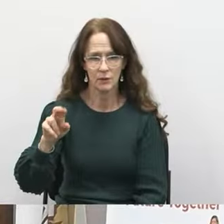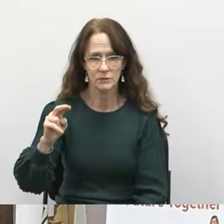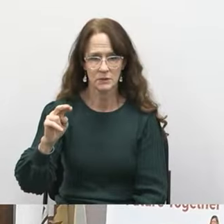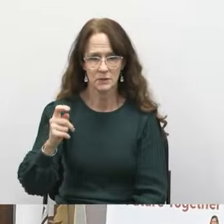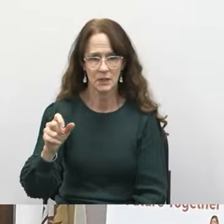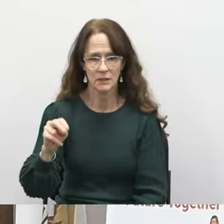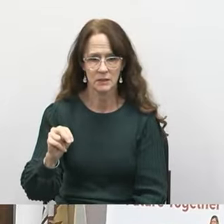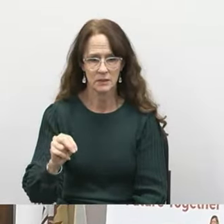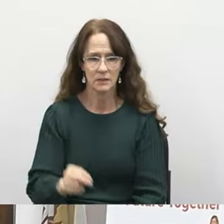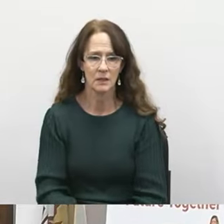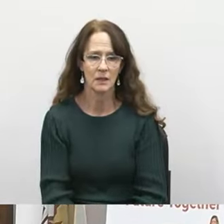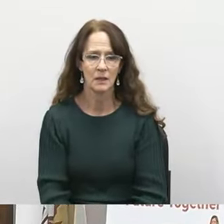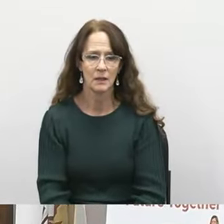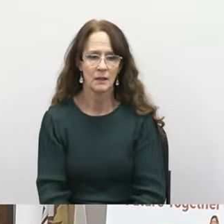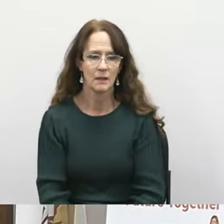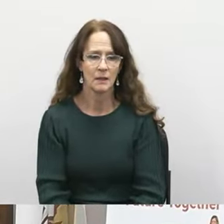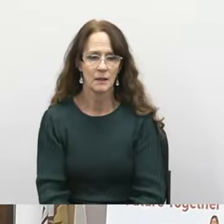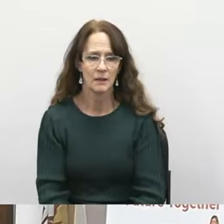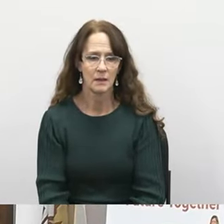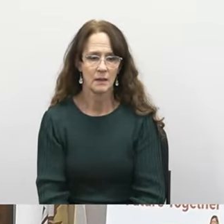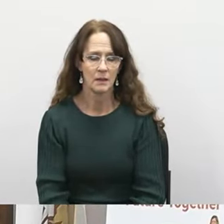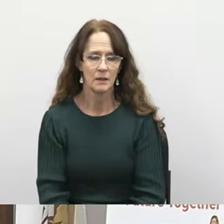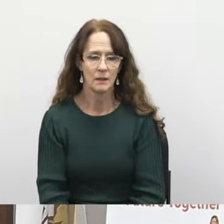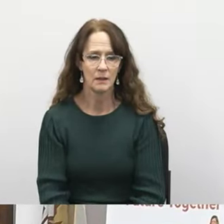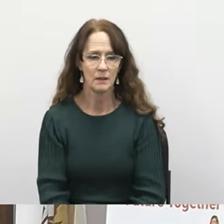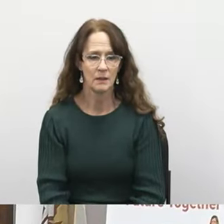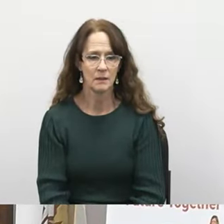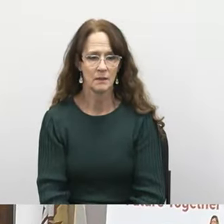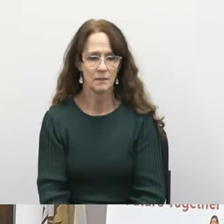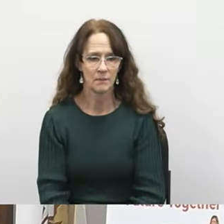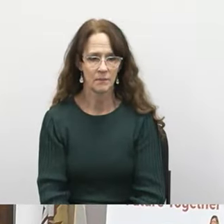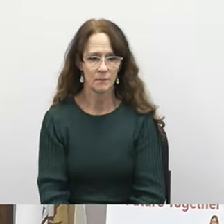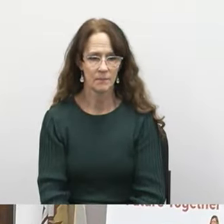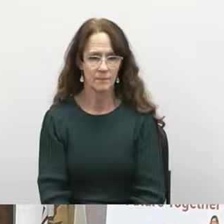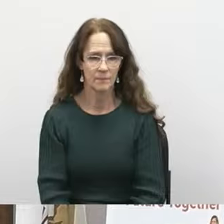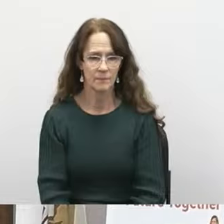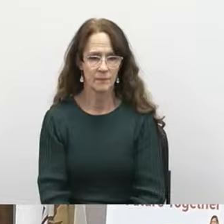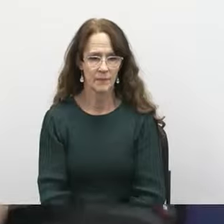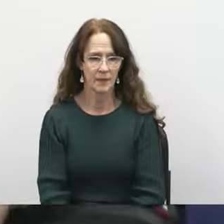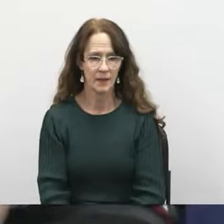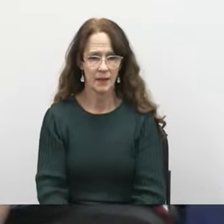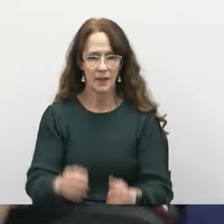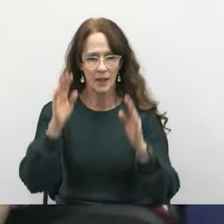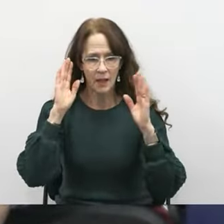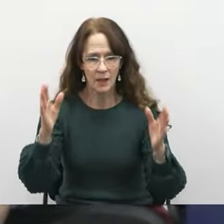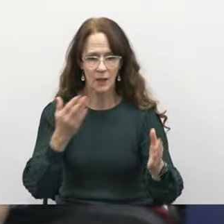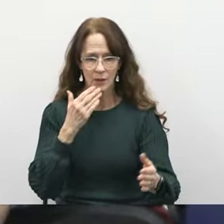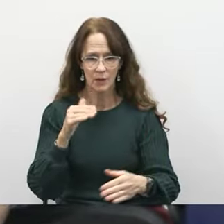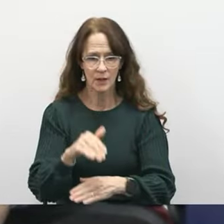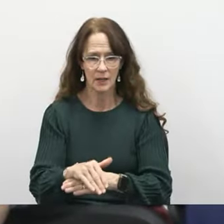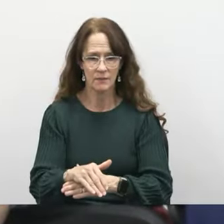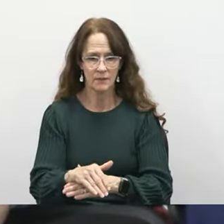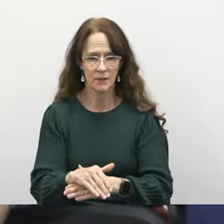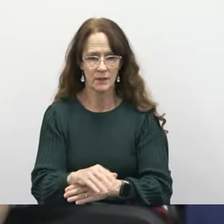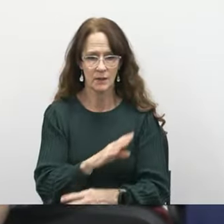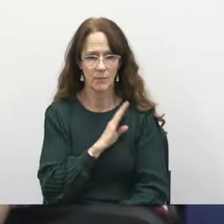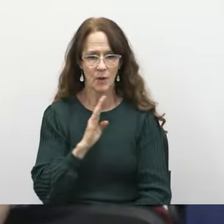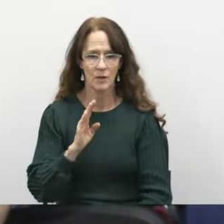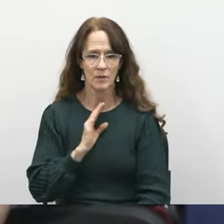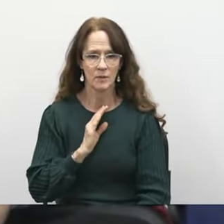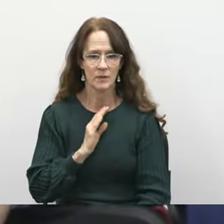Hi, Hi, good evening, board members